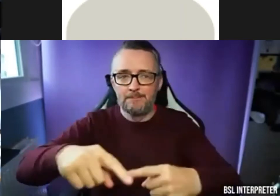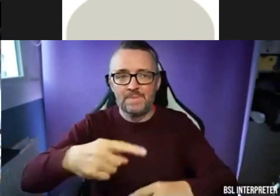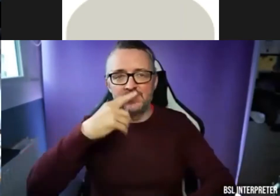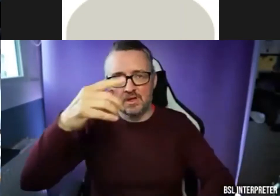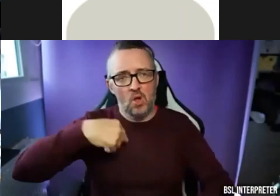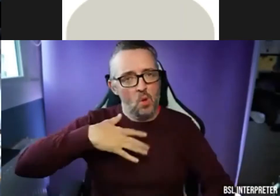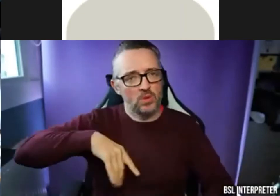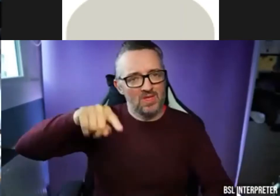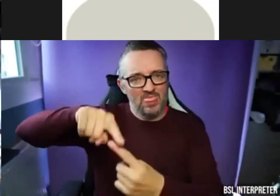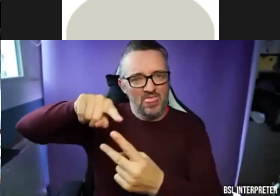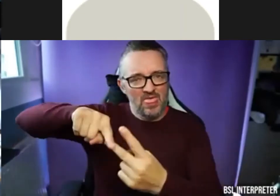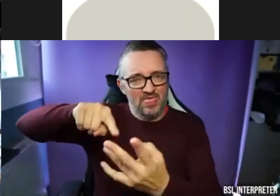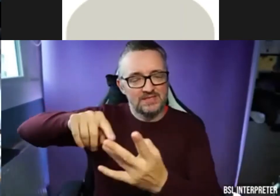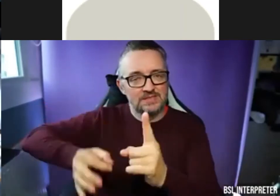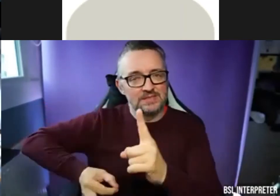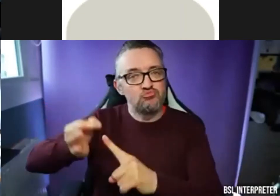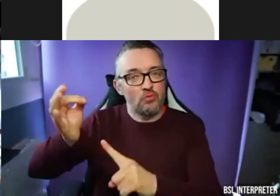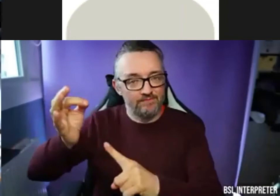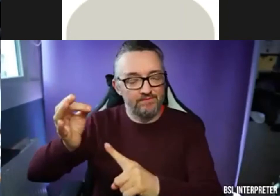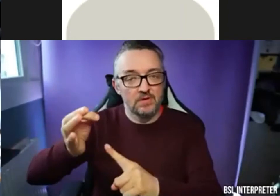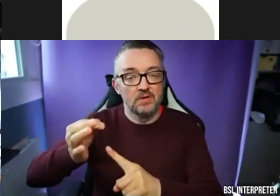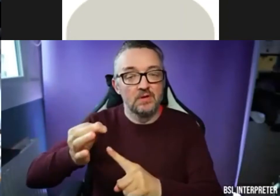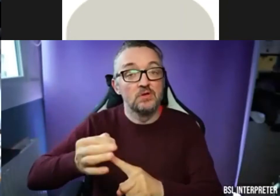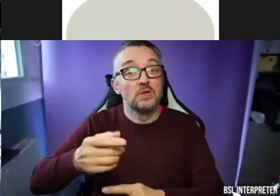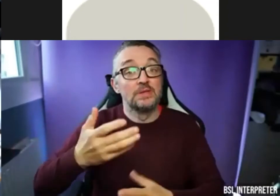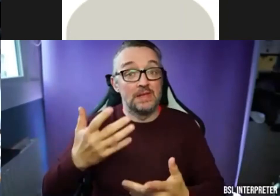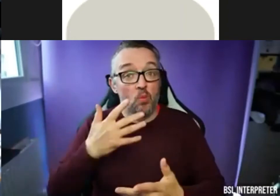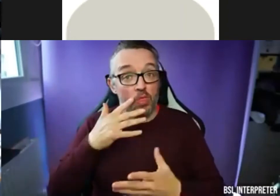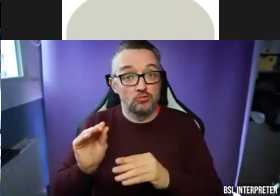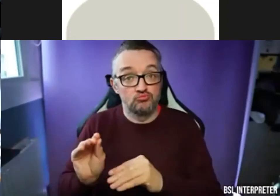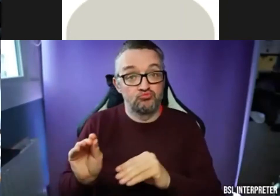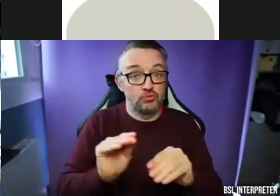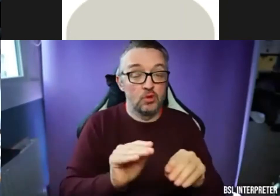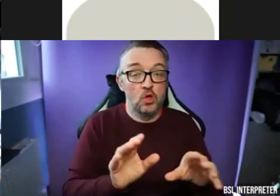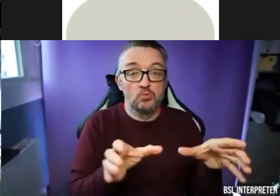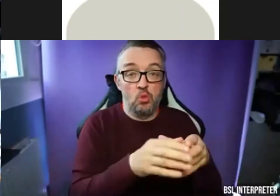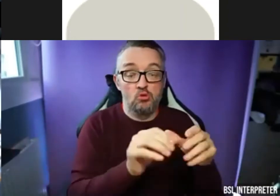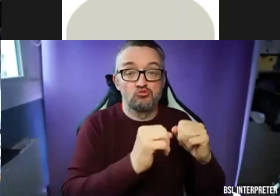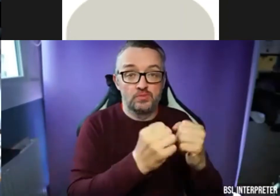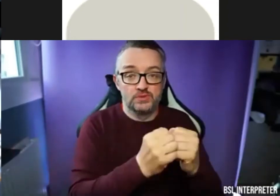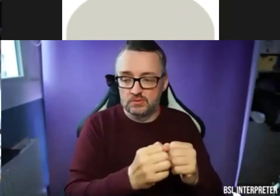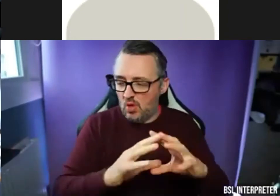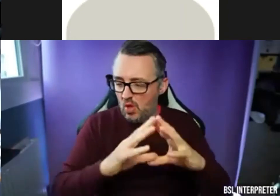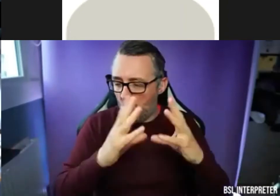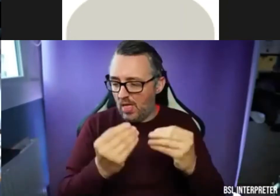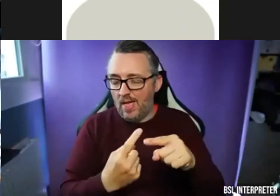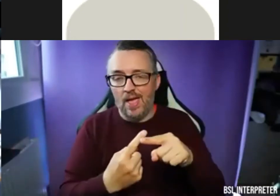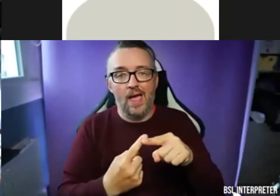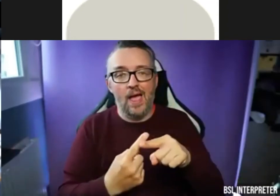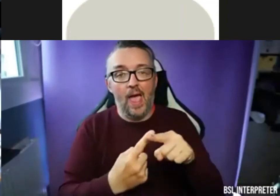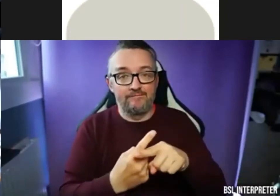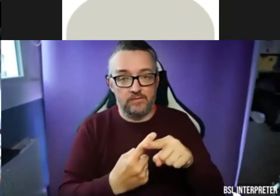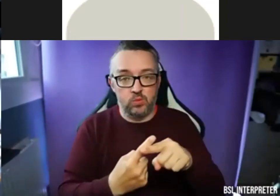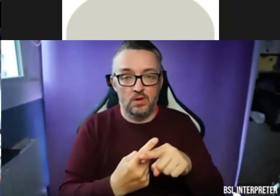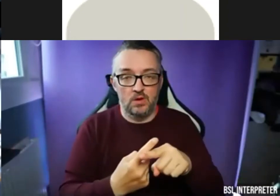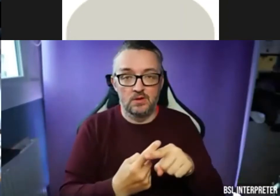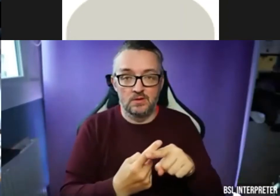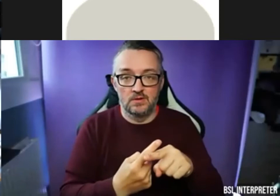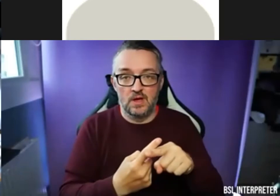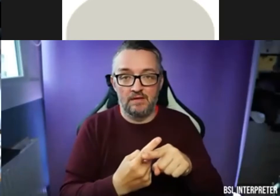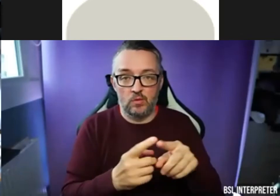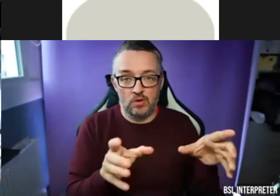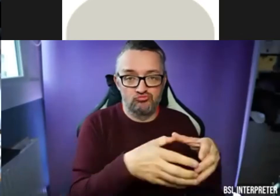So we're going to move into our small discussion groups. We have about 30 minutes set aside for this